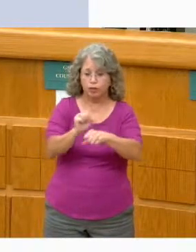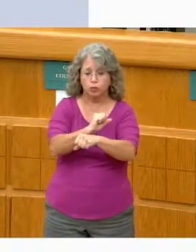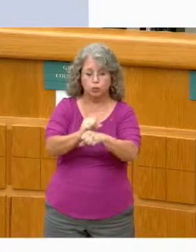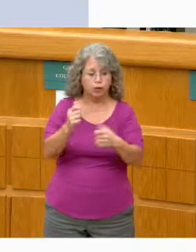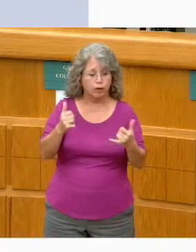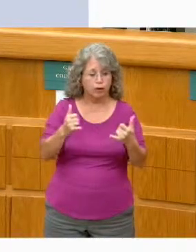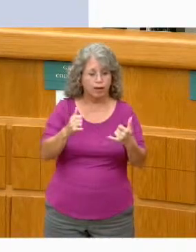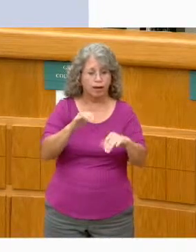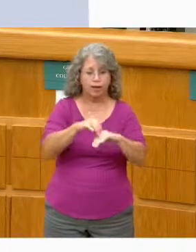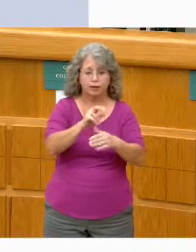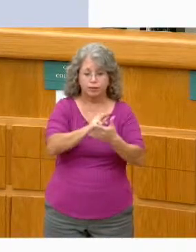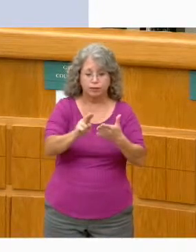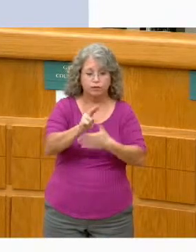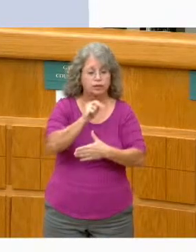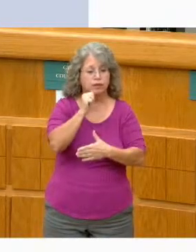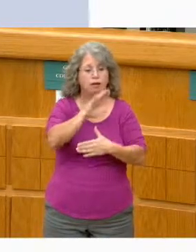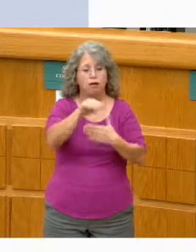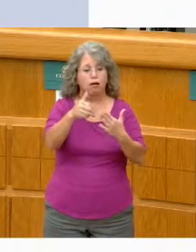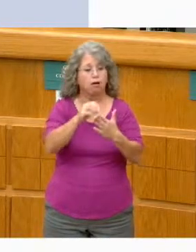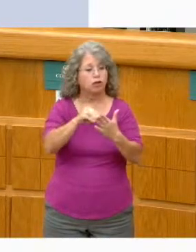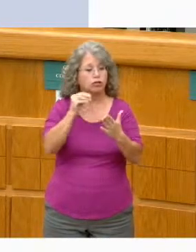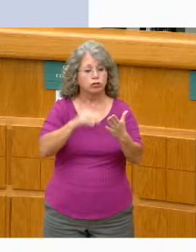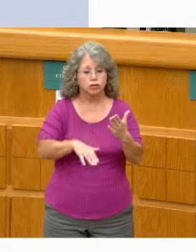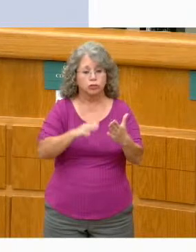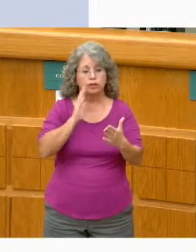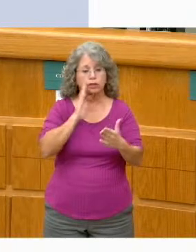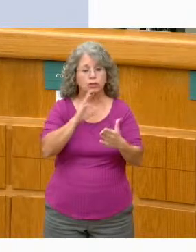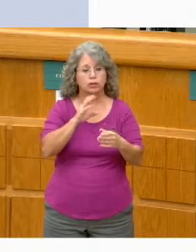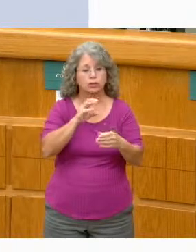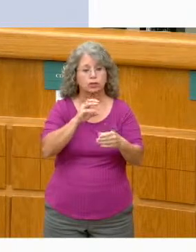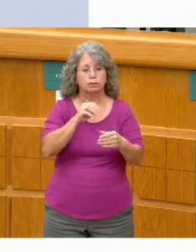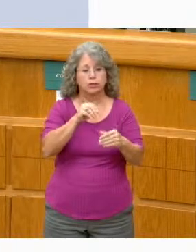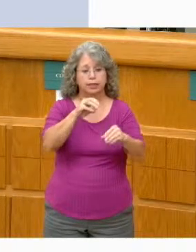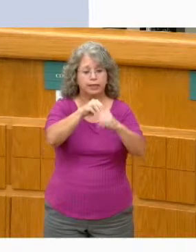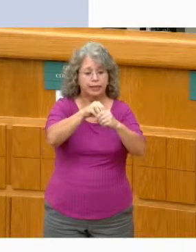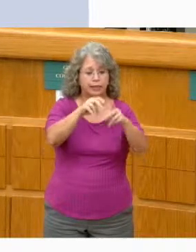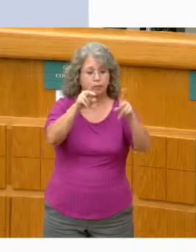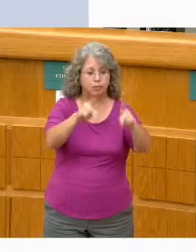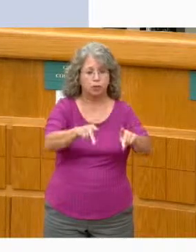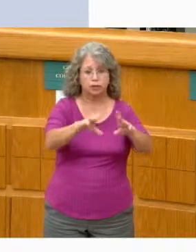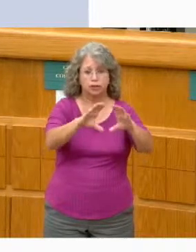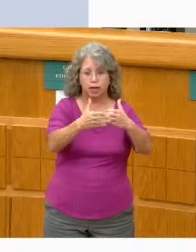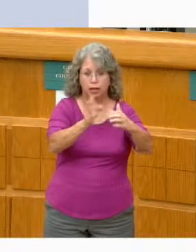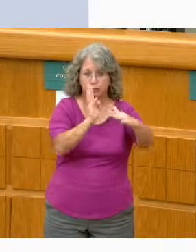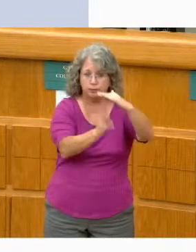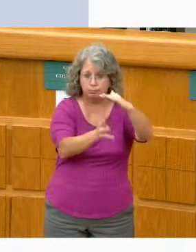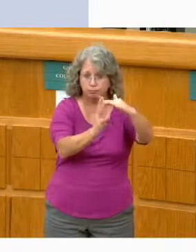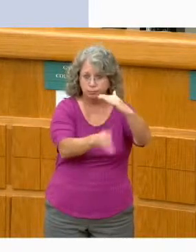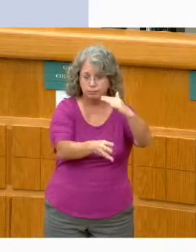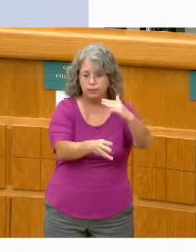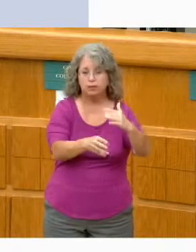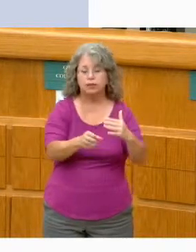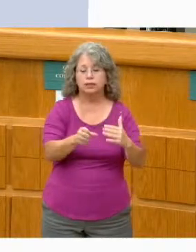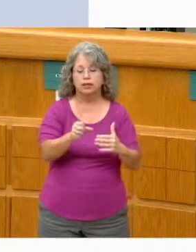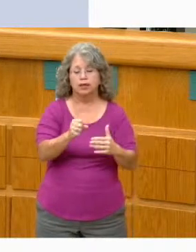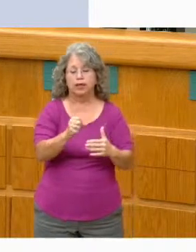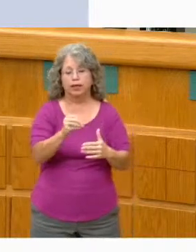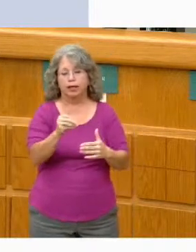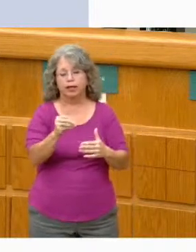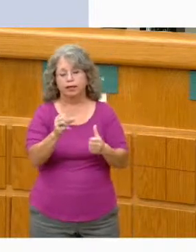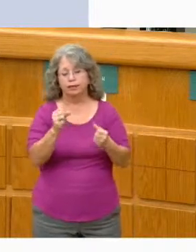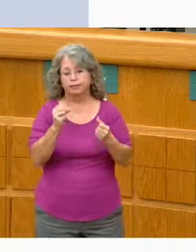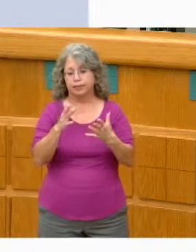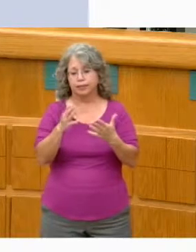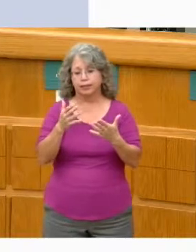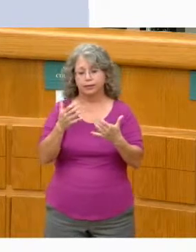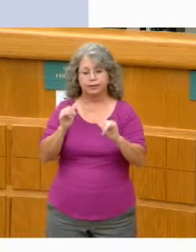now, and not all the students at the university are going to in-person classes, and